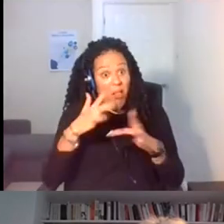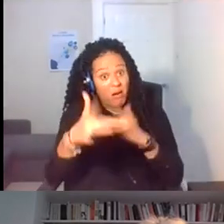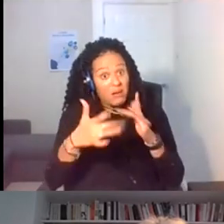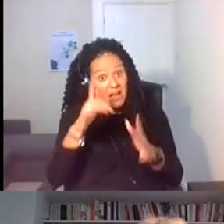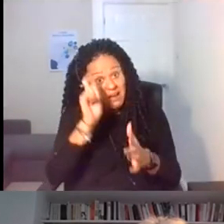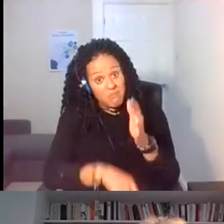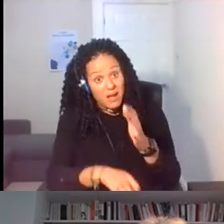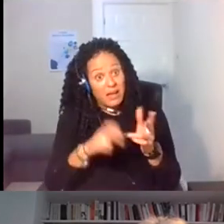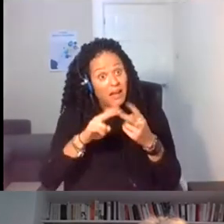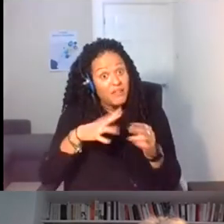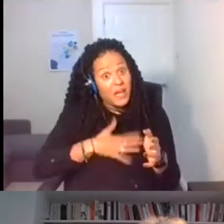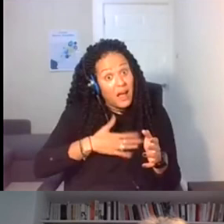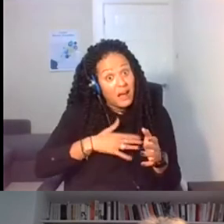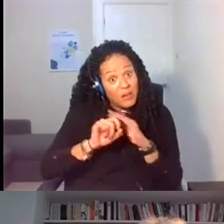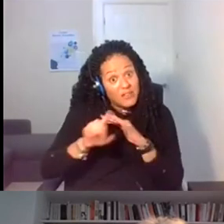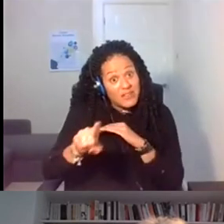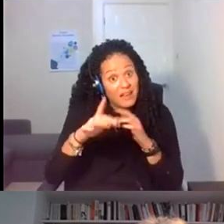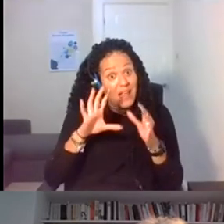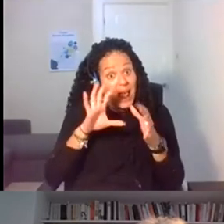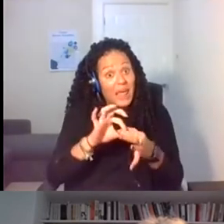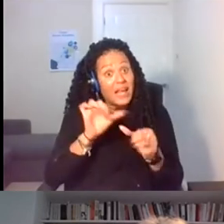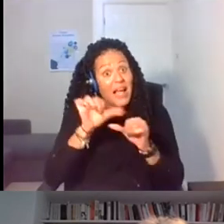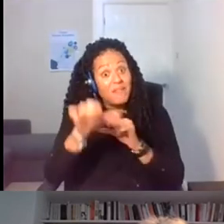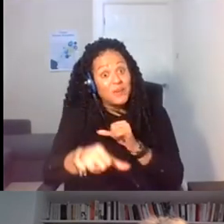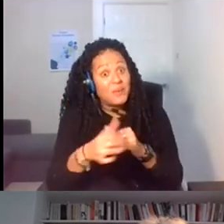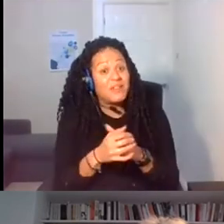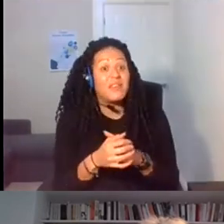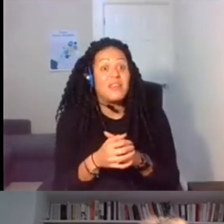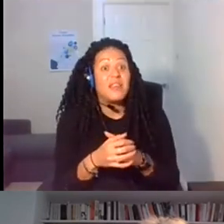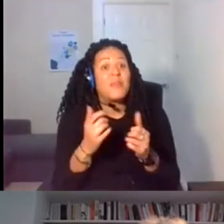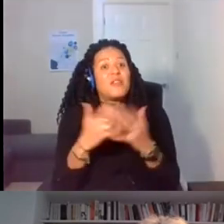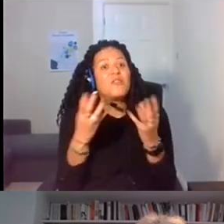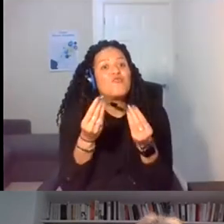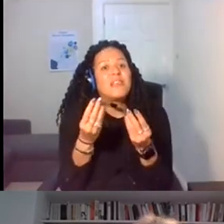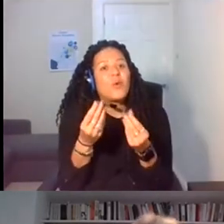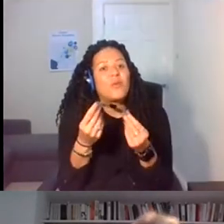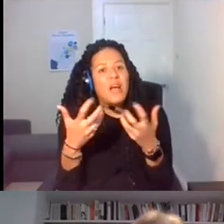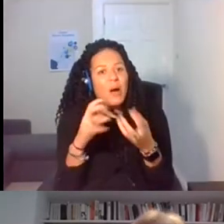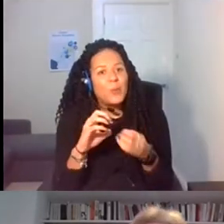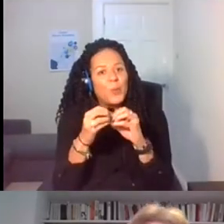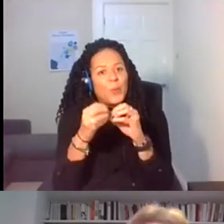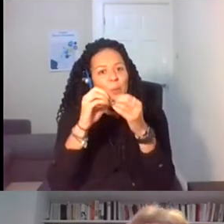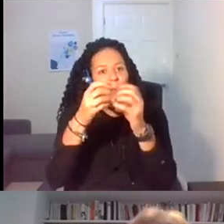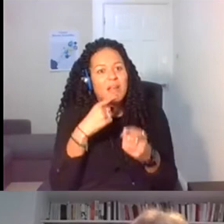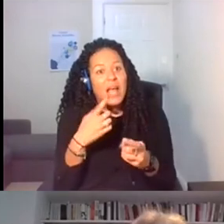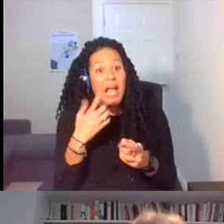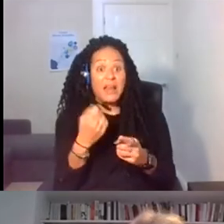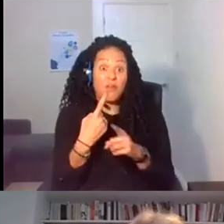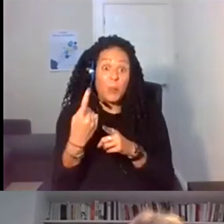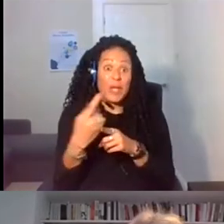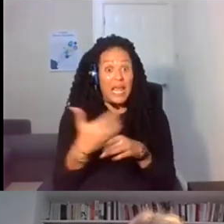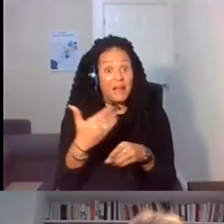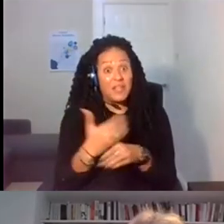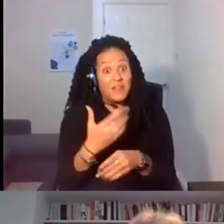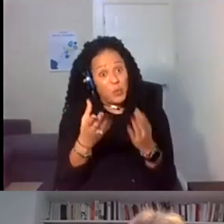If you'd like, I can send a link to them afterwards. And there's lots of resources weekly activities to